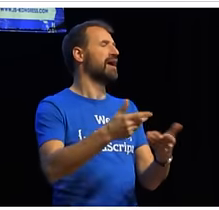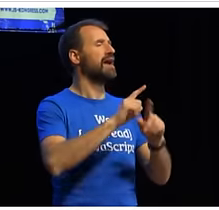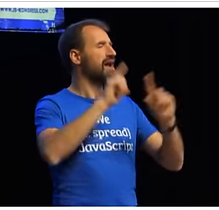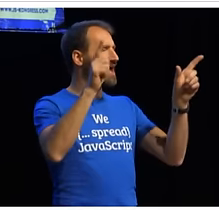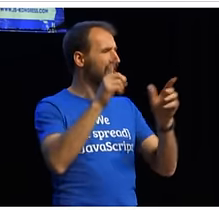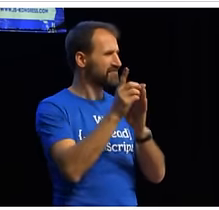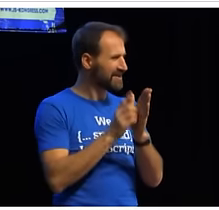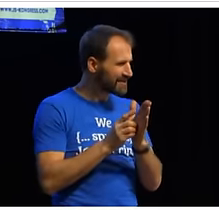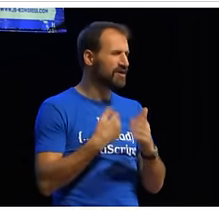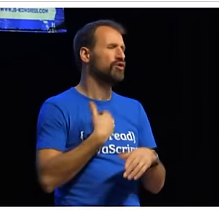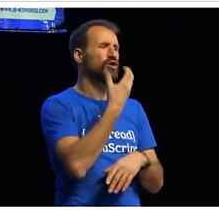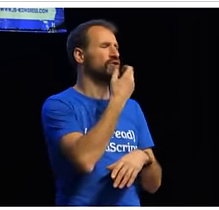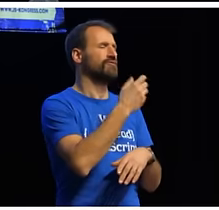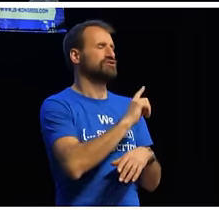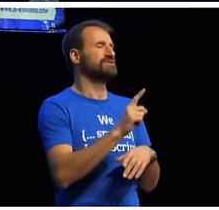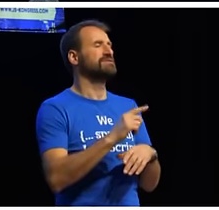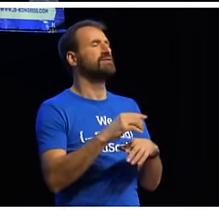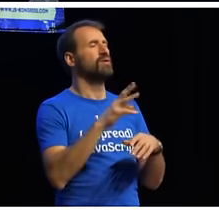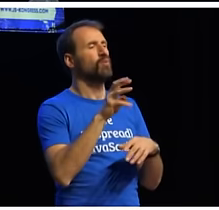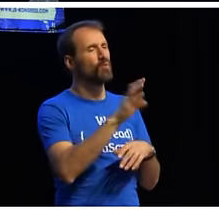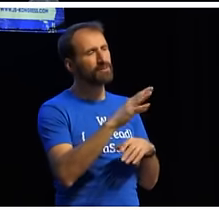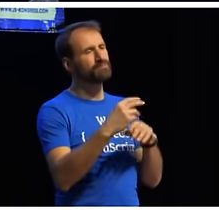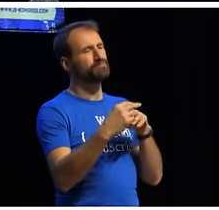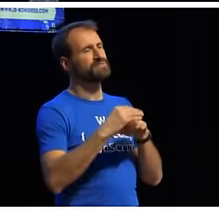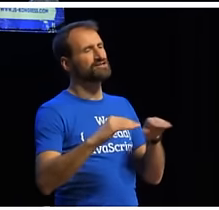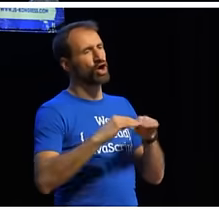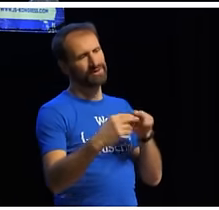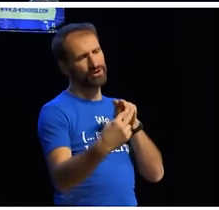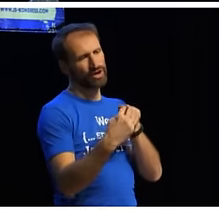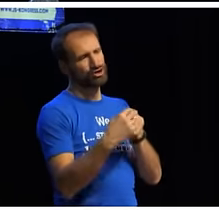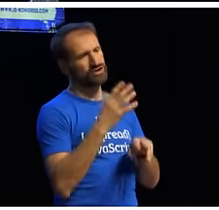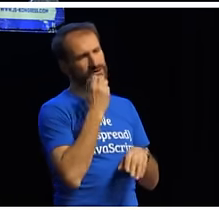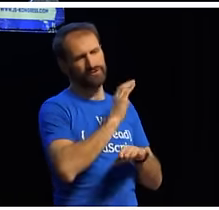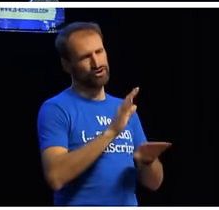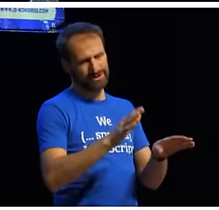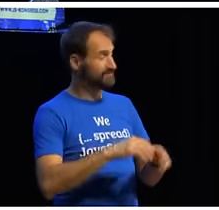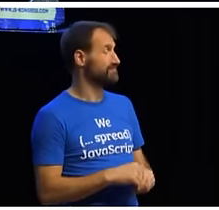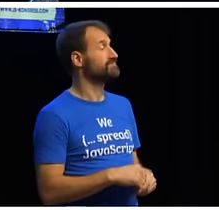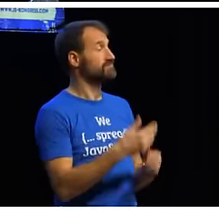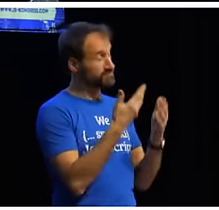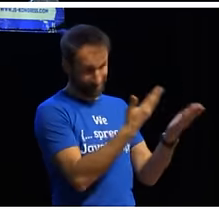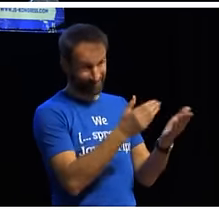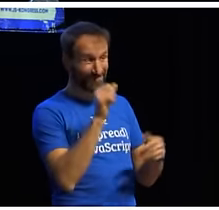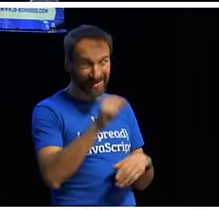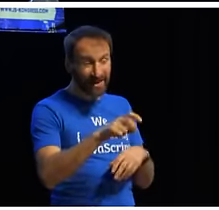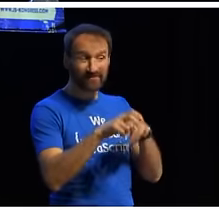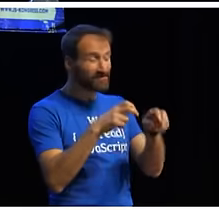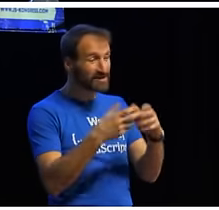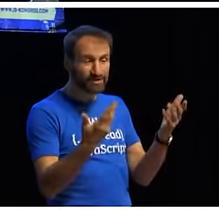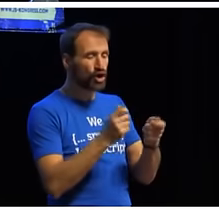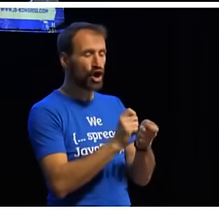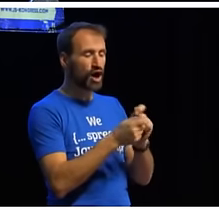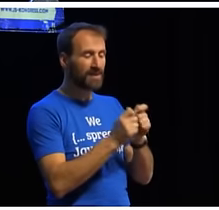connection available. So therefore, we can use the timer operator